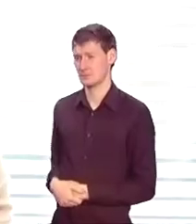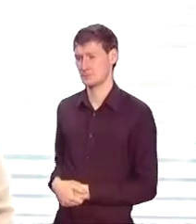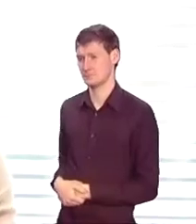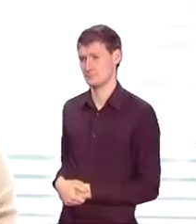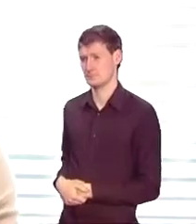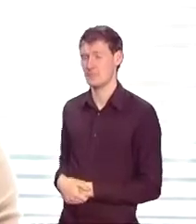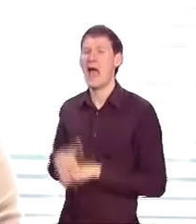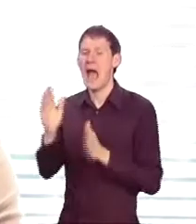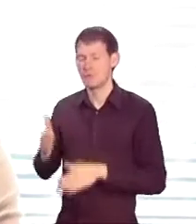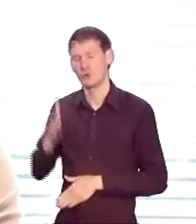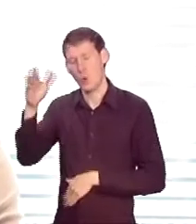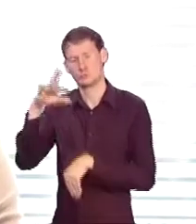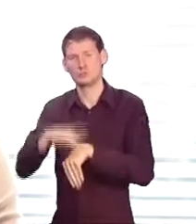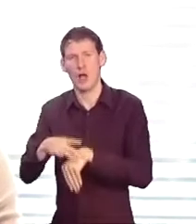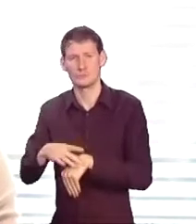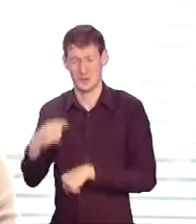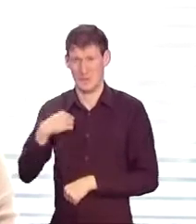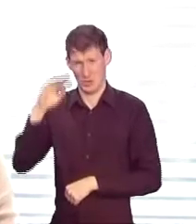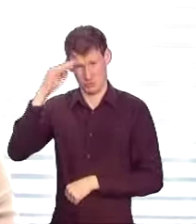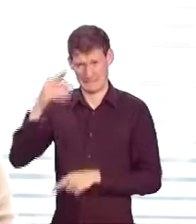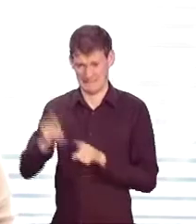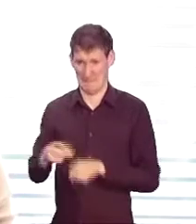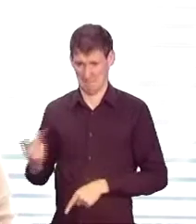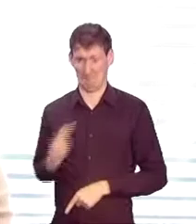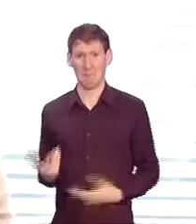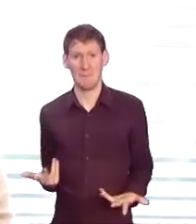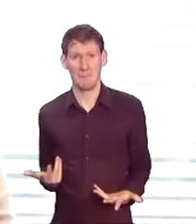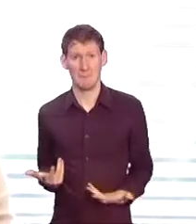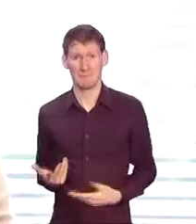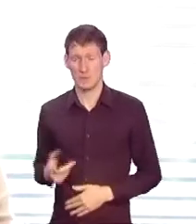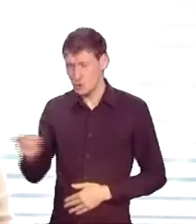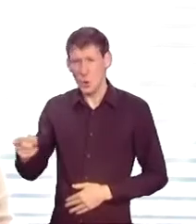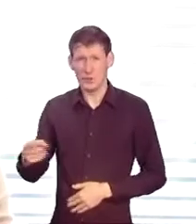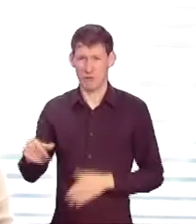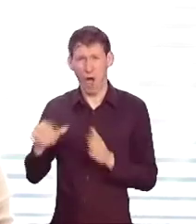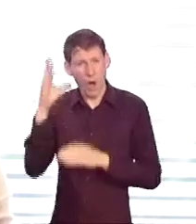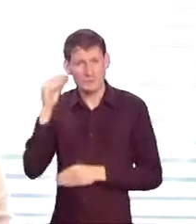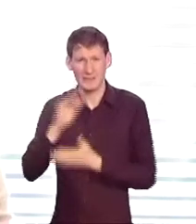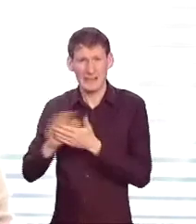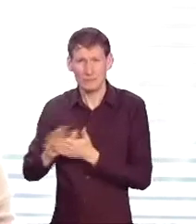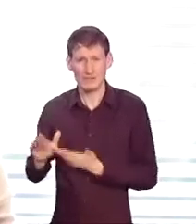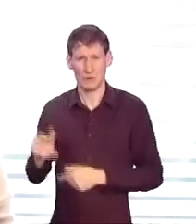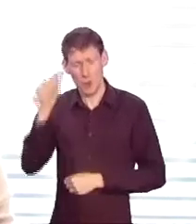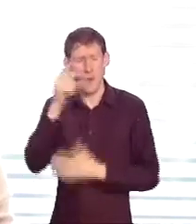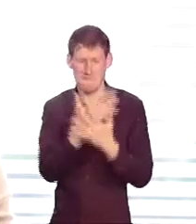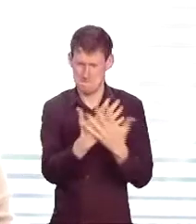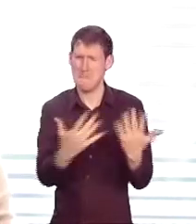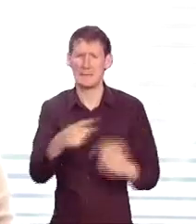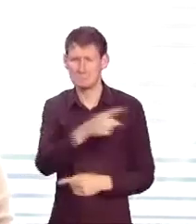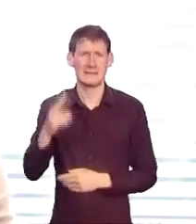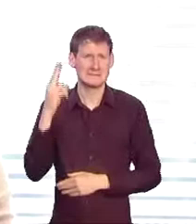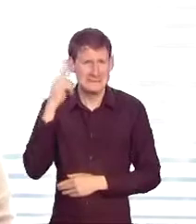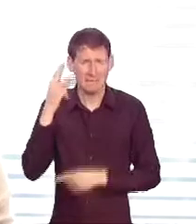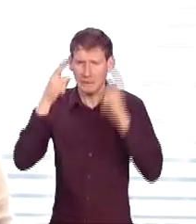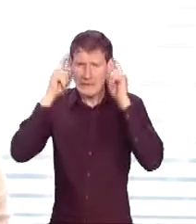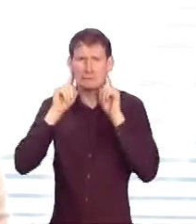You're going to have to go see someone or I'm going to end up as daft as you. It's not just you that's hard of hearing. We know lots of people who are deaf and wear